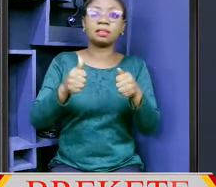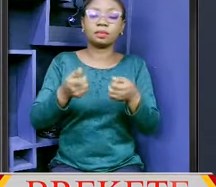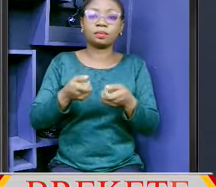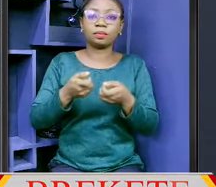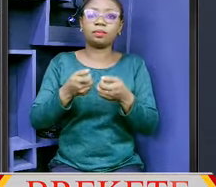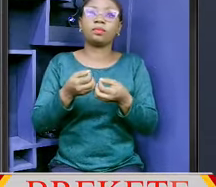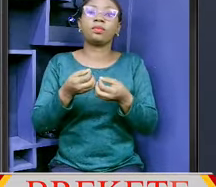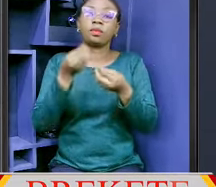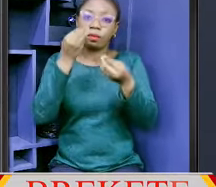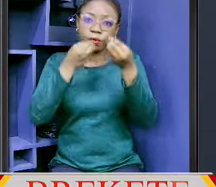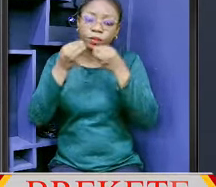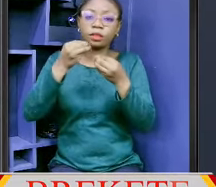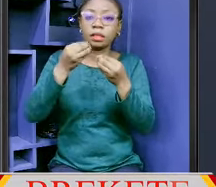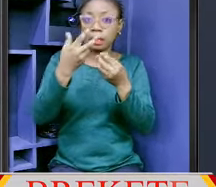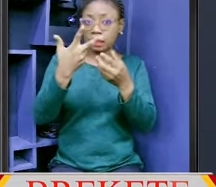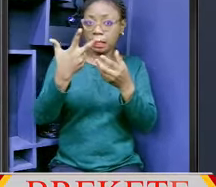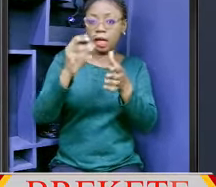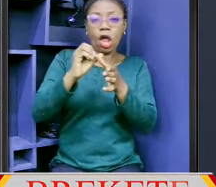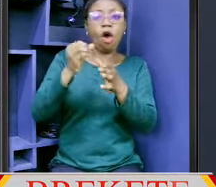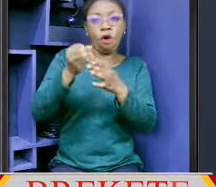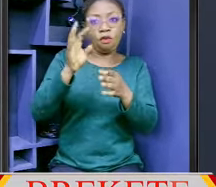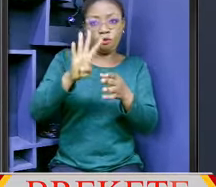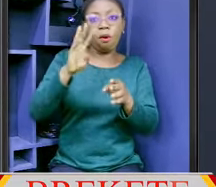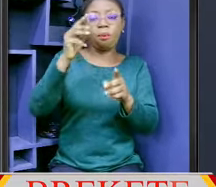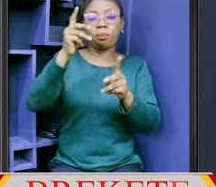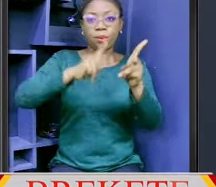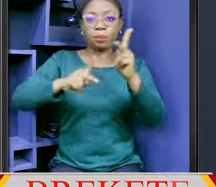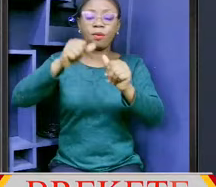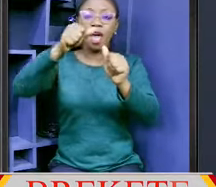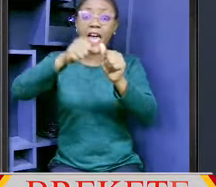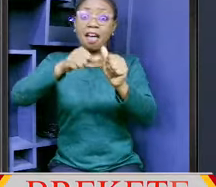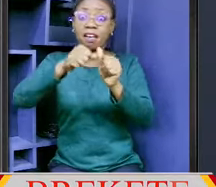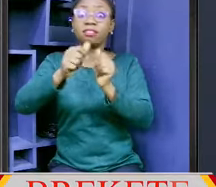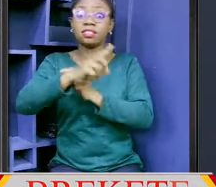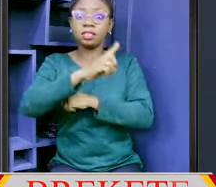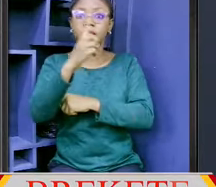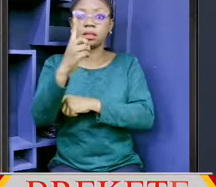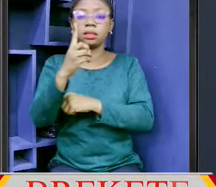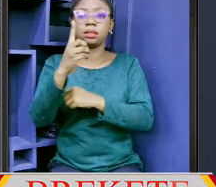us every day. Now 1 meal be that.